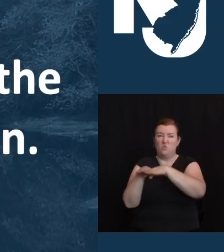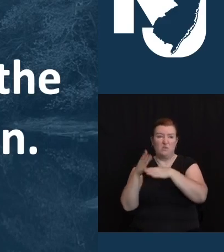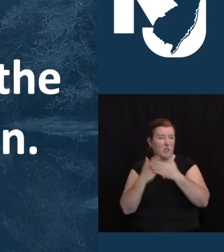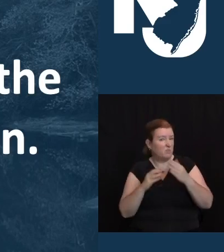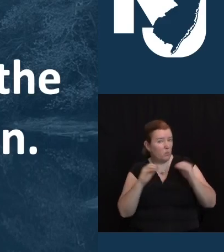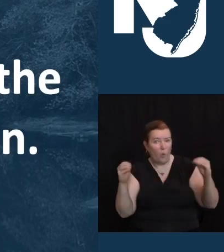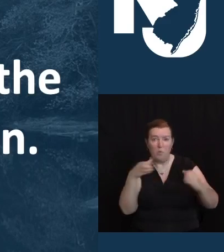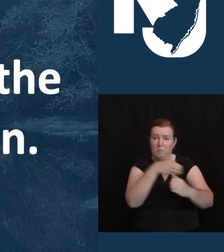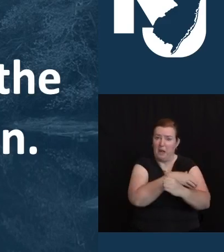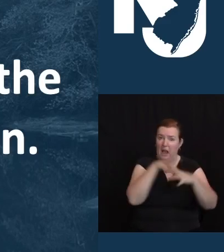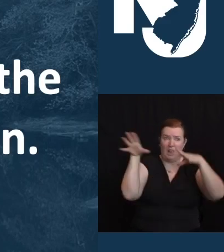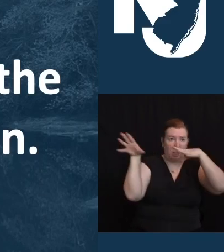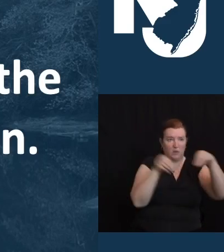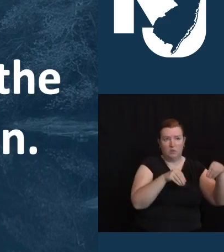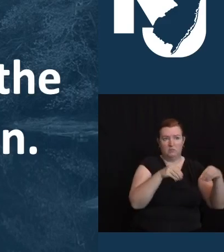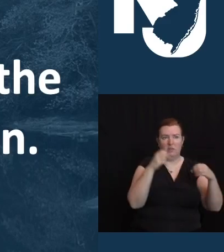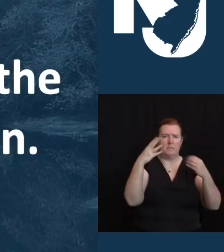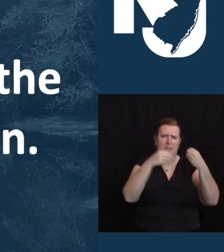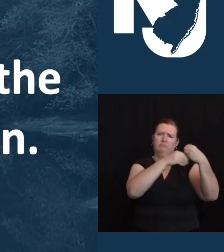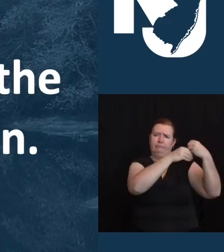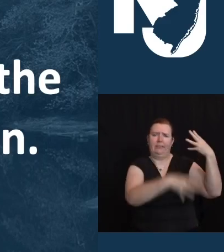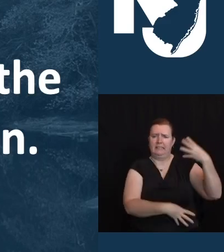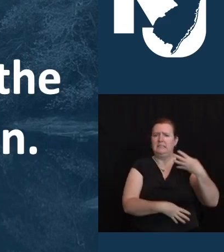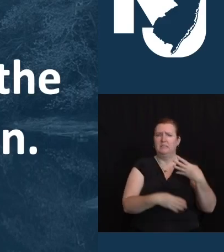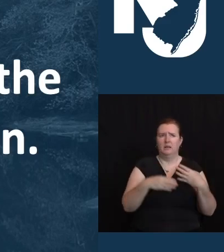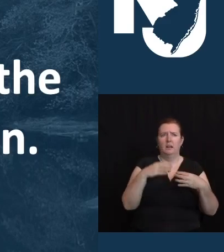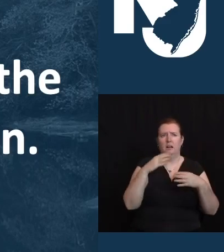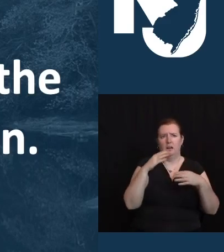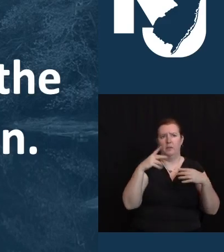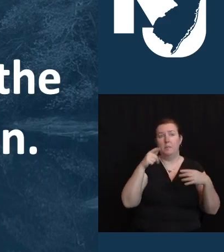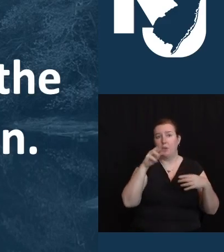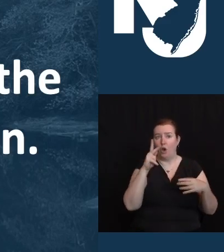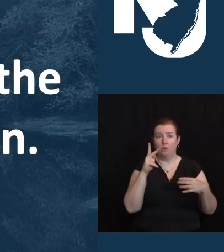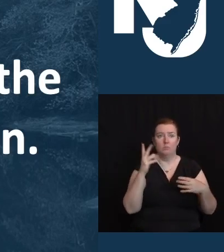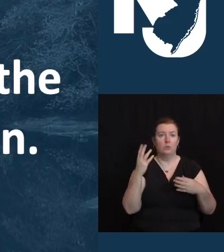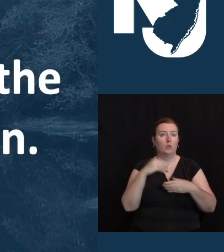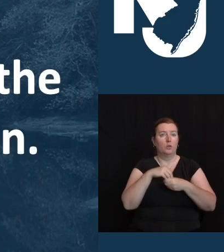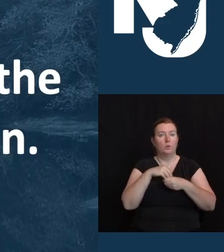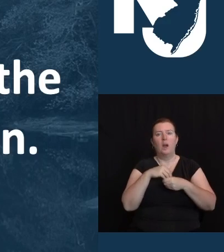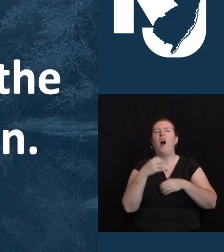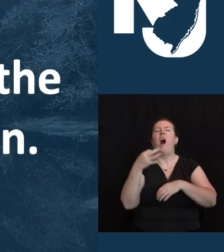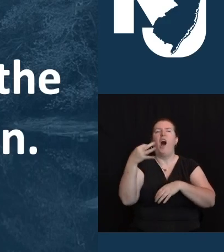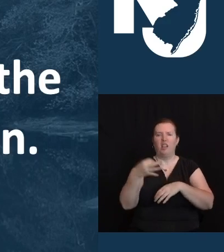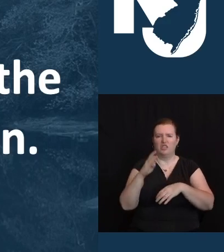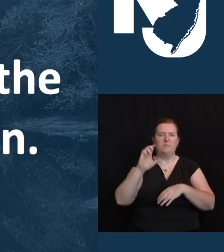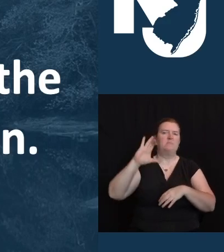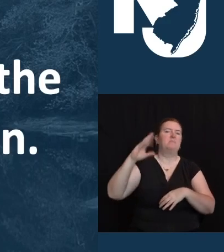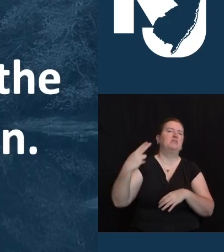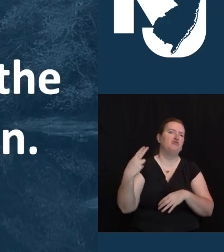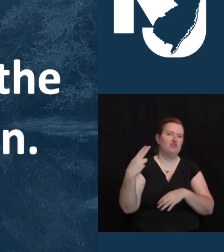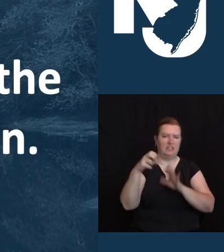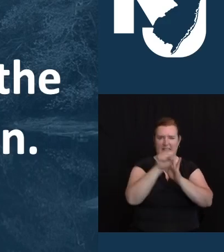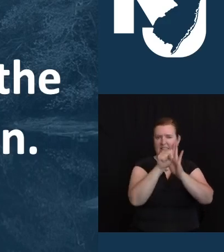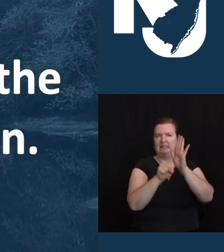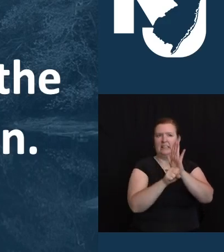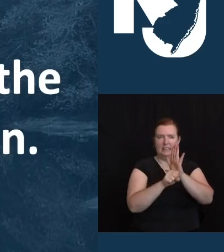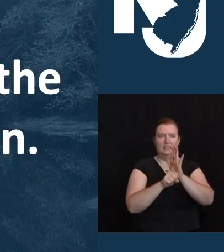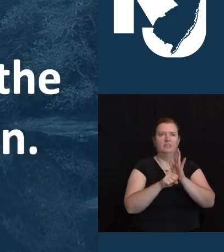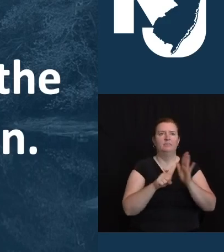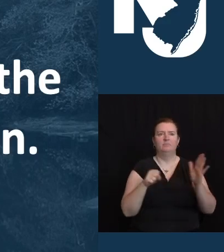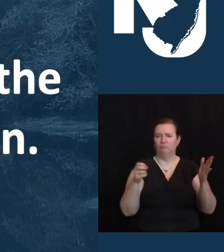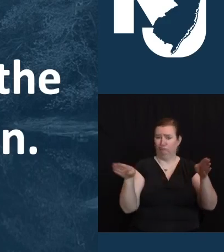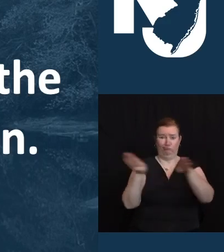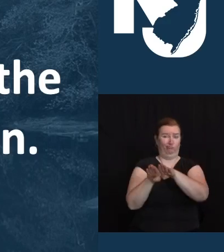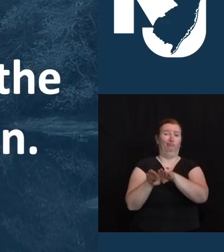list of closed parks, at least as of now, includes Island Beach State Park, and Obviously, please visit the Division of Parks